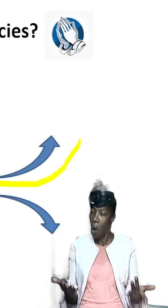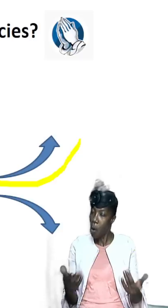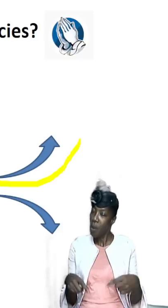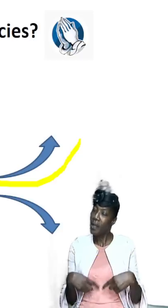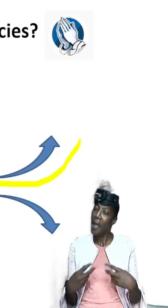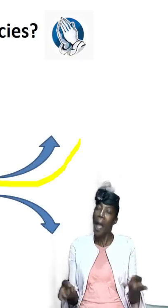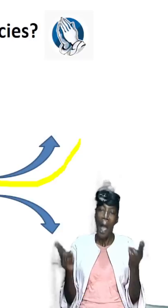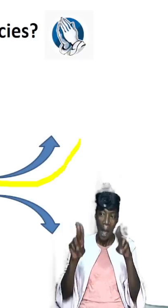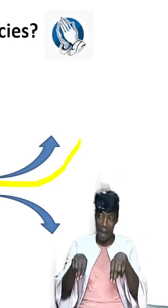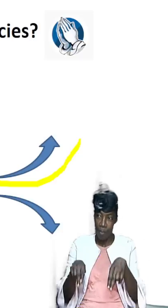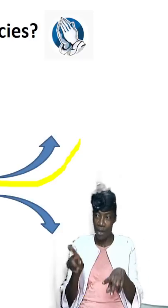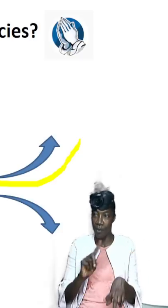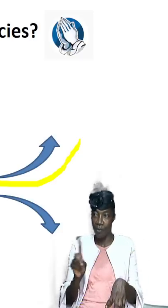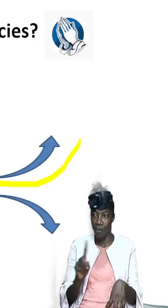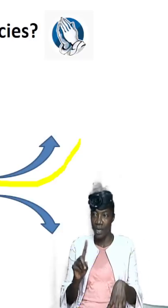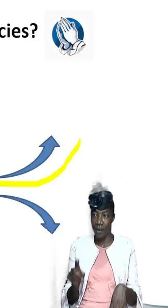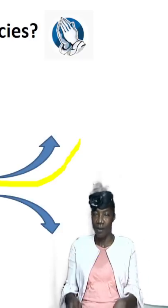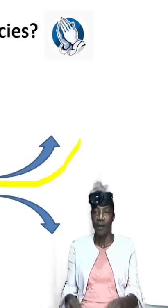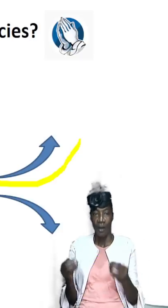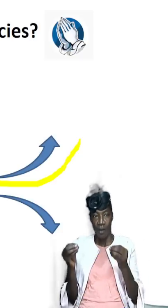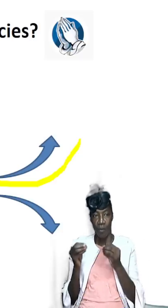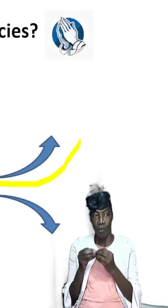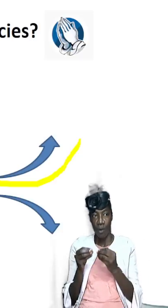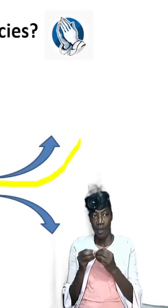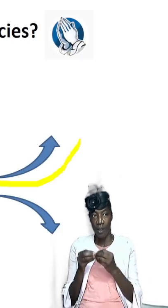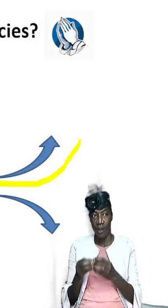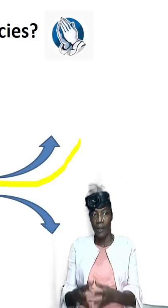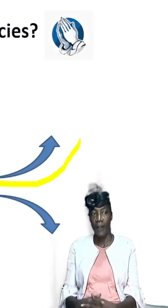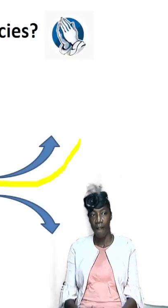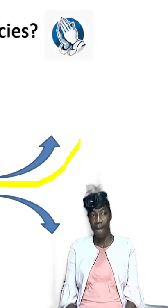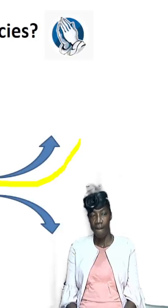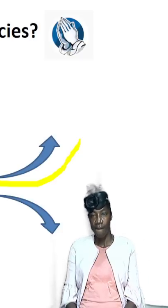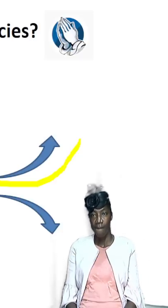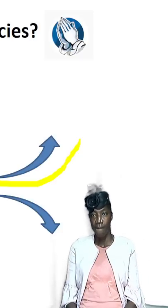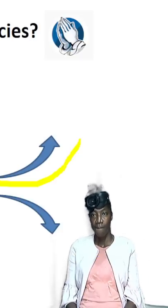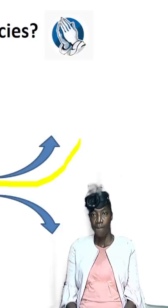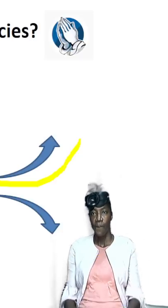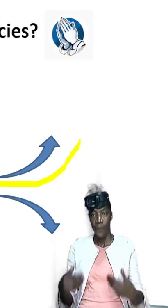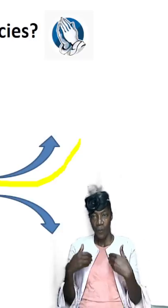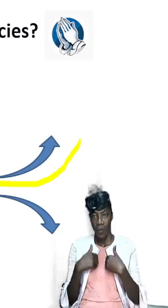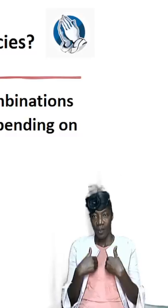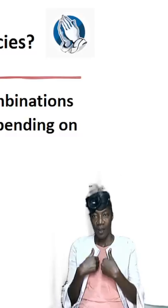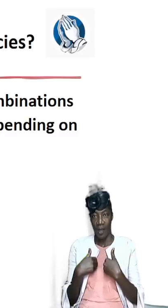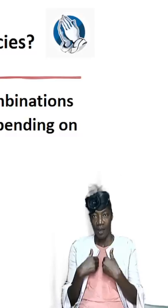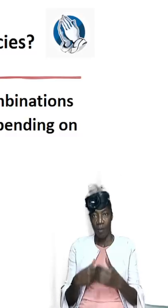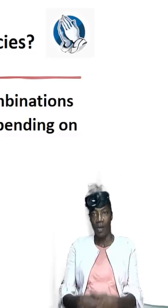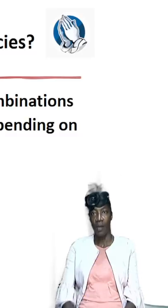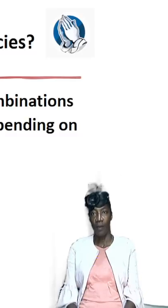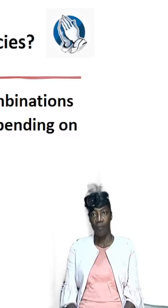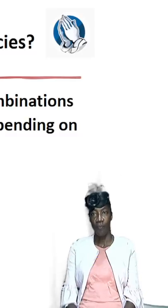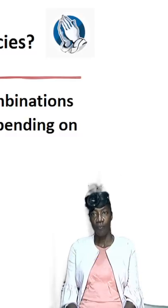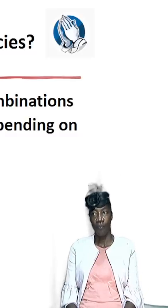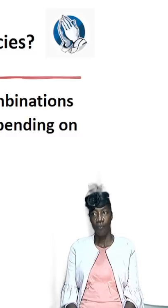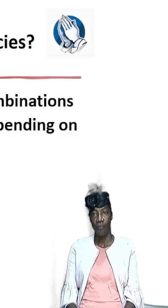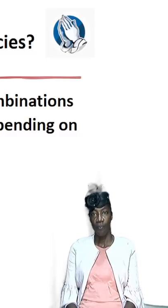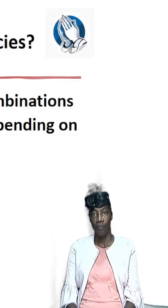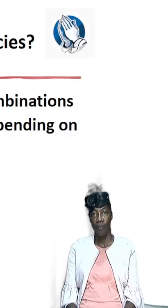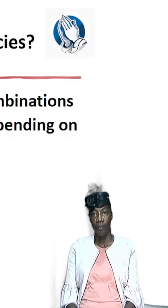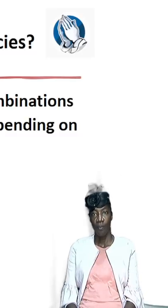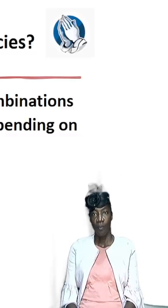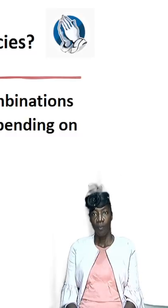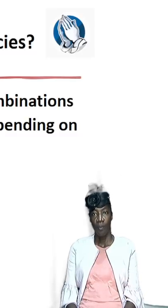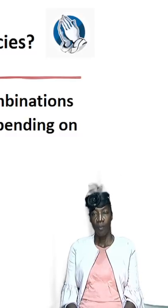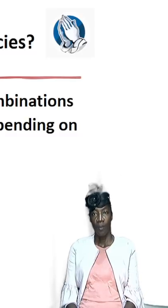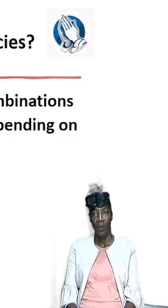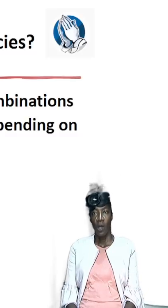goes where and with the animal kind. So bear that in mind. And so we will end up